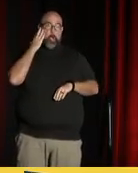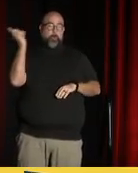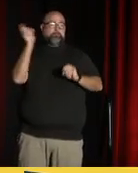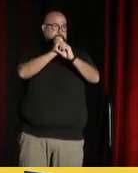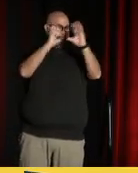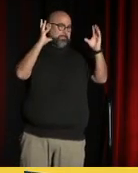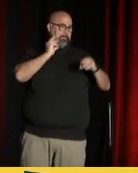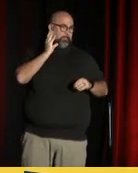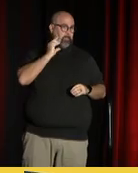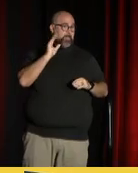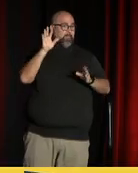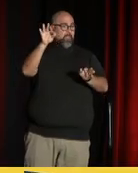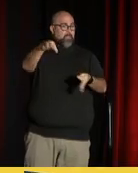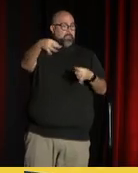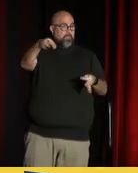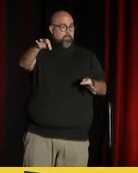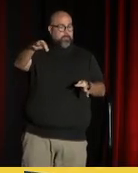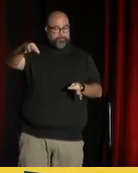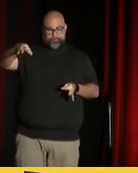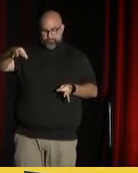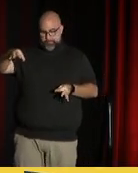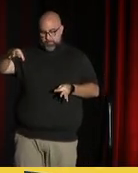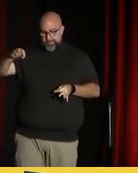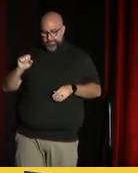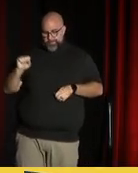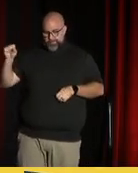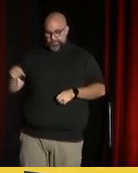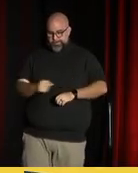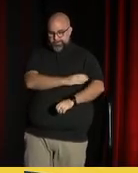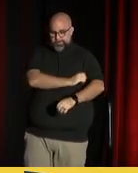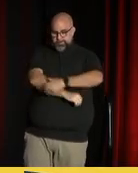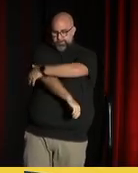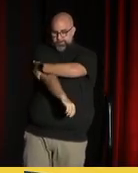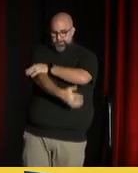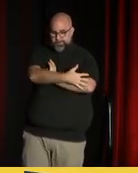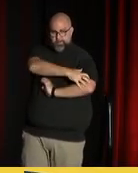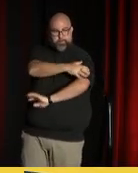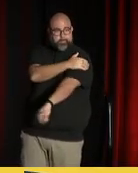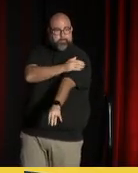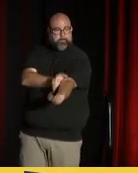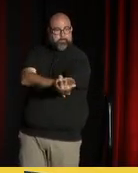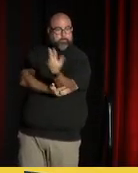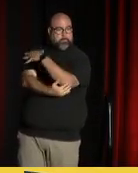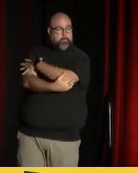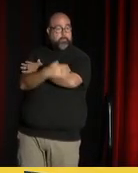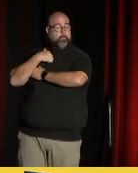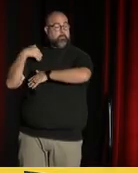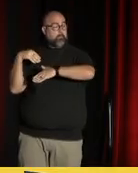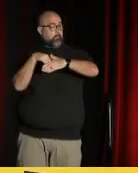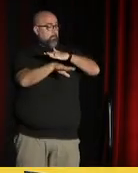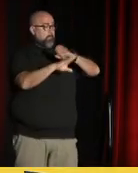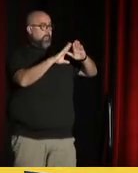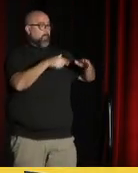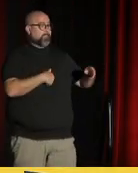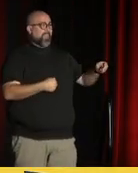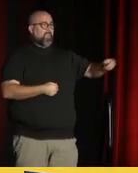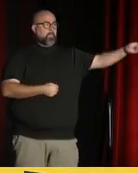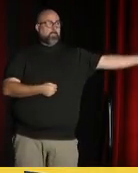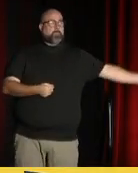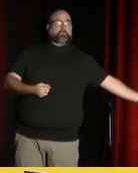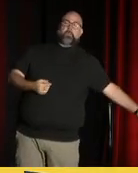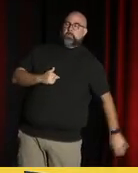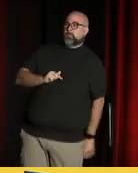like, right? You get that little sheet of paper with all the exercises on it you're supposed to do, and you walk through the front door of your house, and it lands right there on that coffee